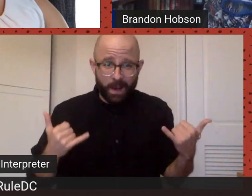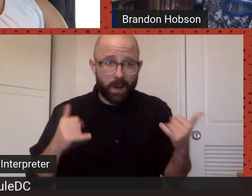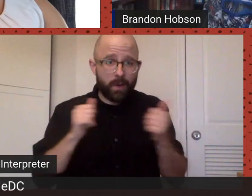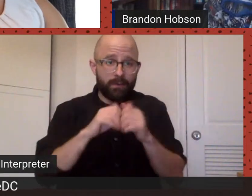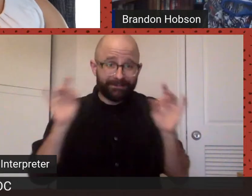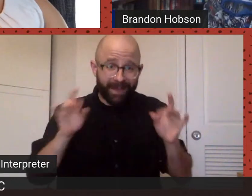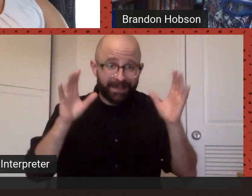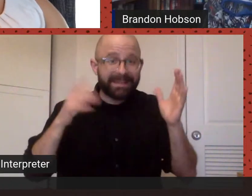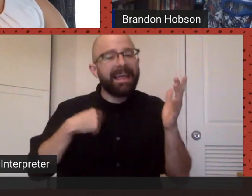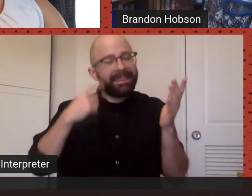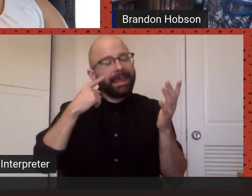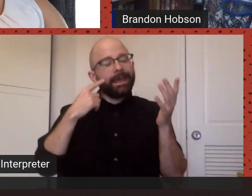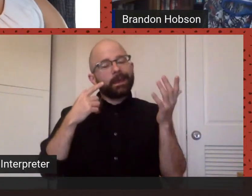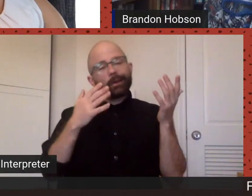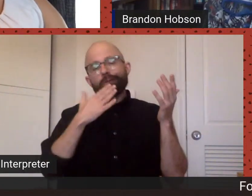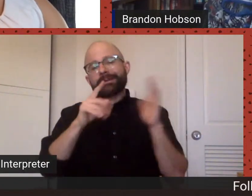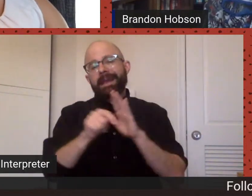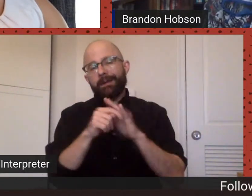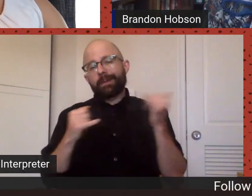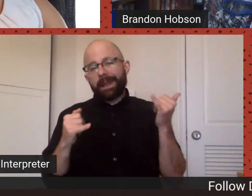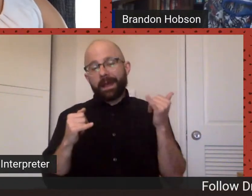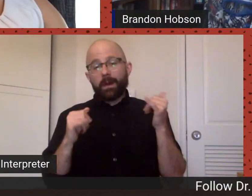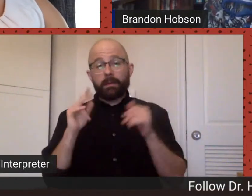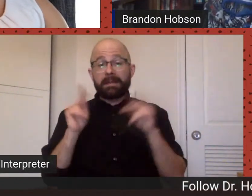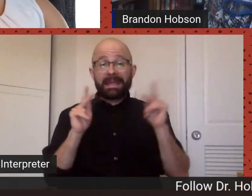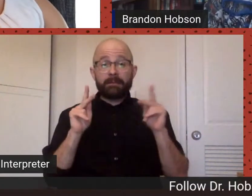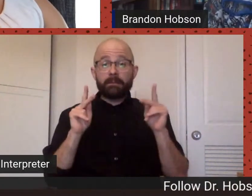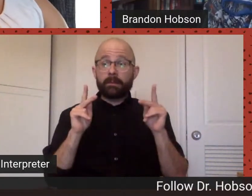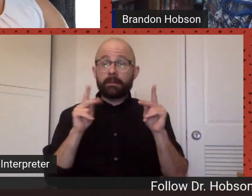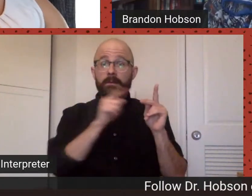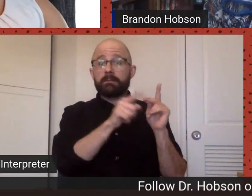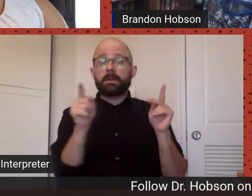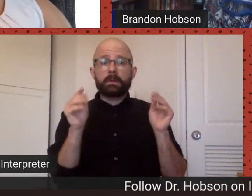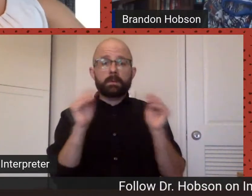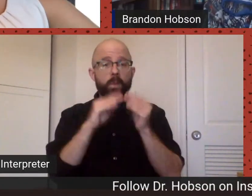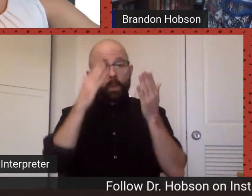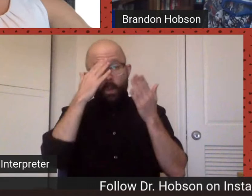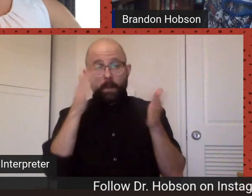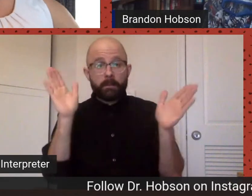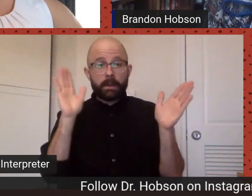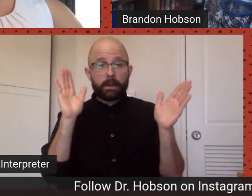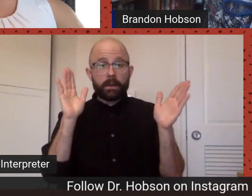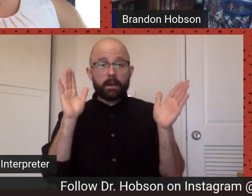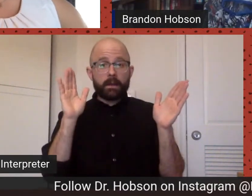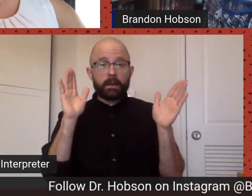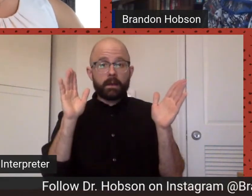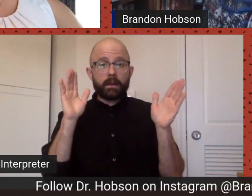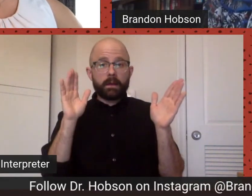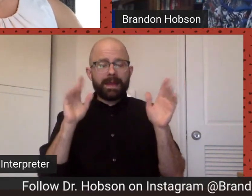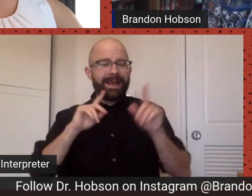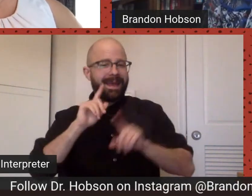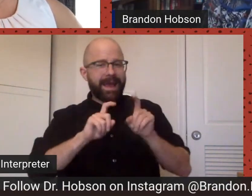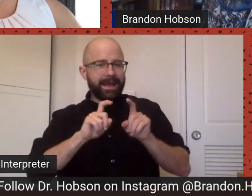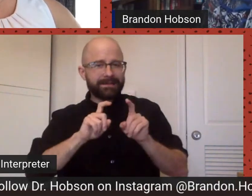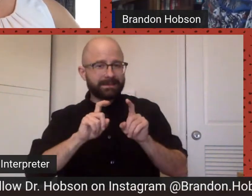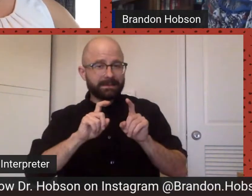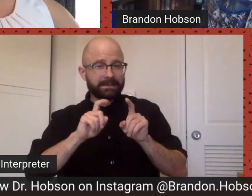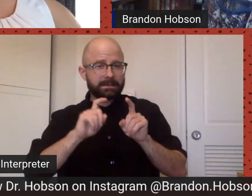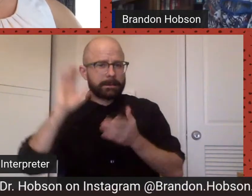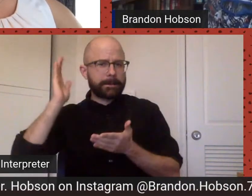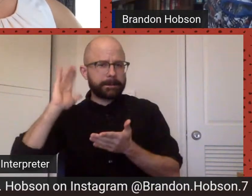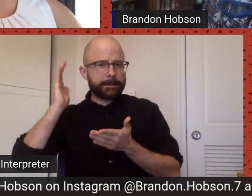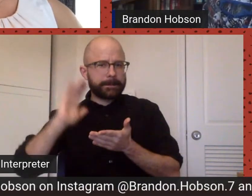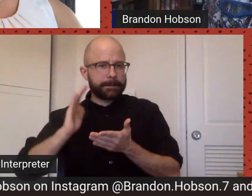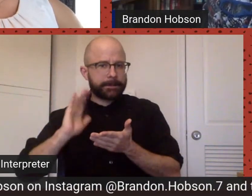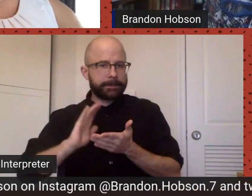that it's a really good time right now, that people are a lot more open and asking fewer questions about what Native